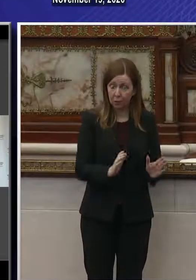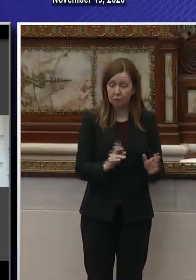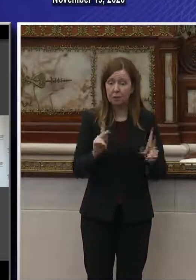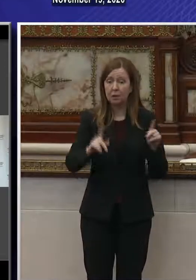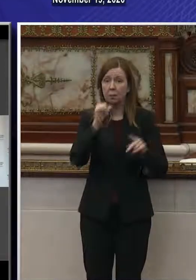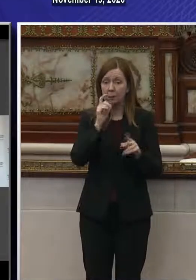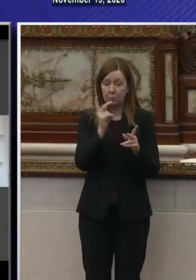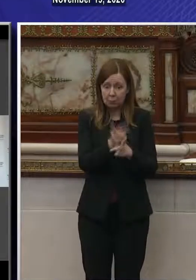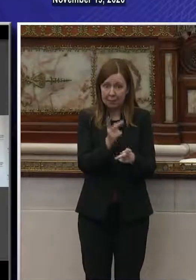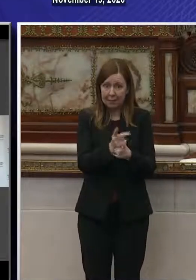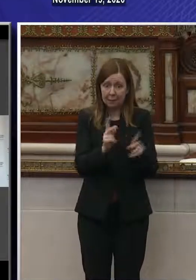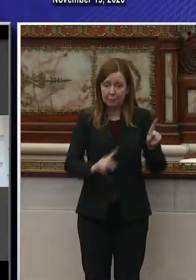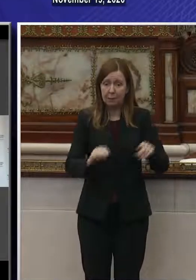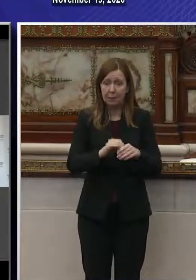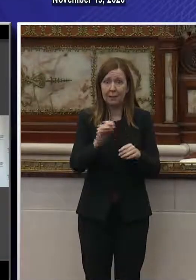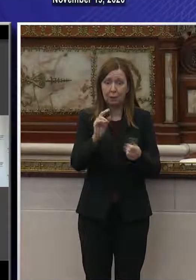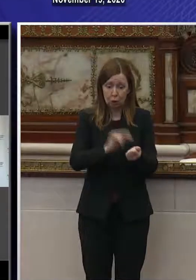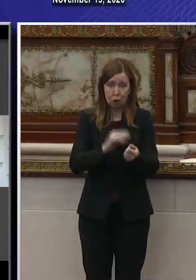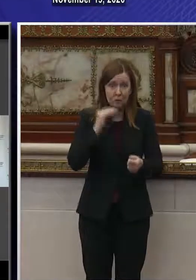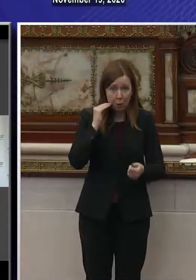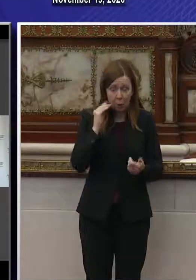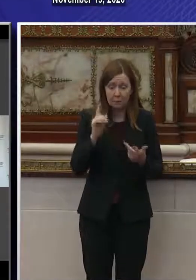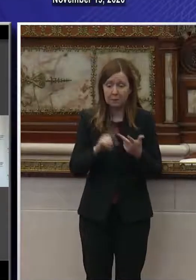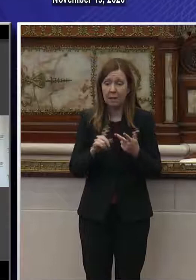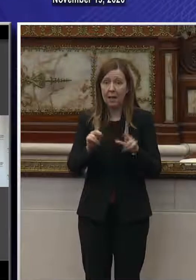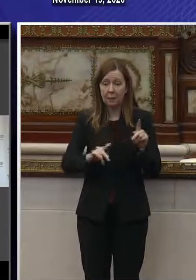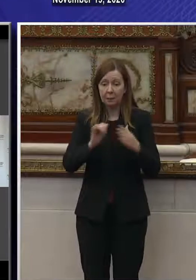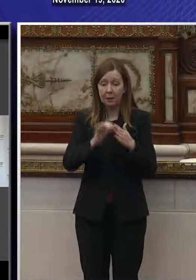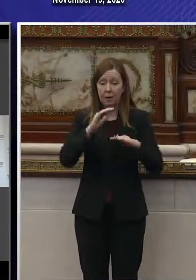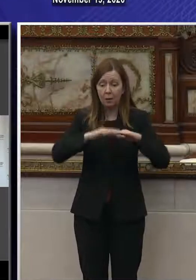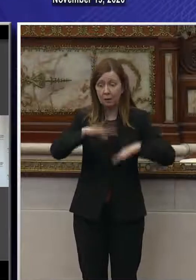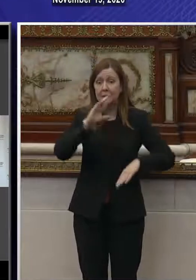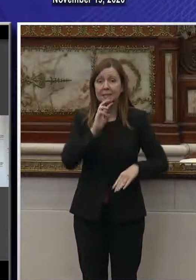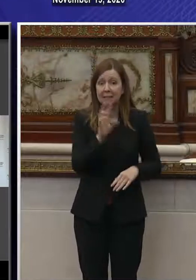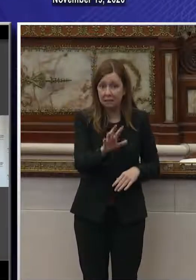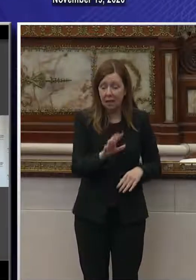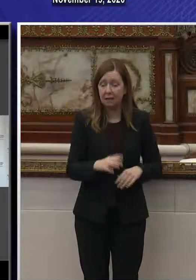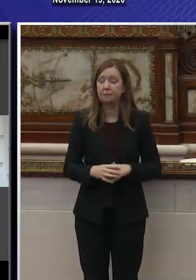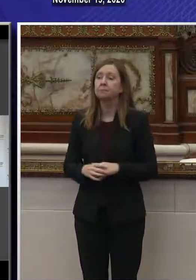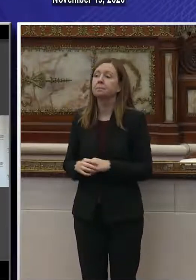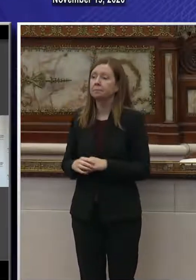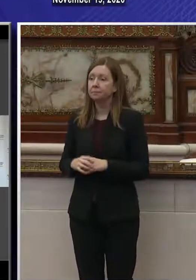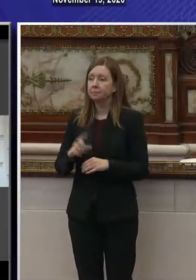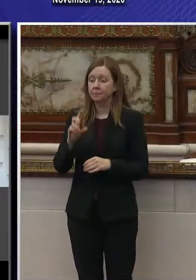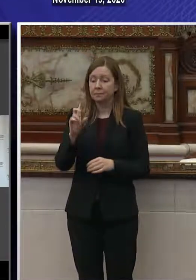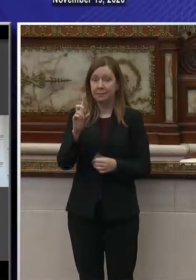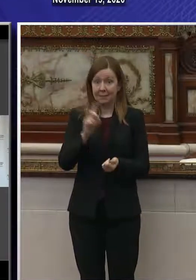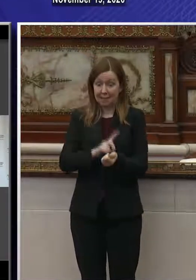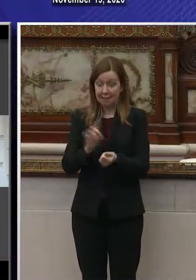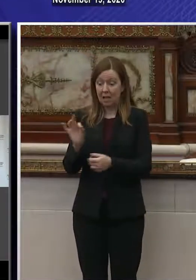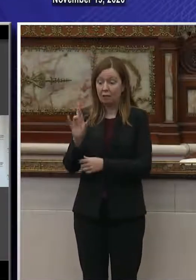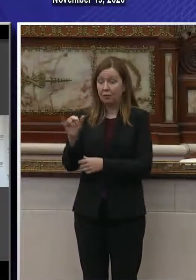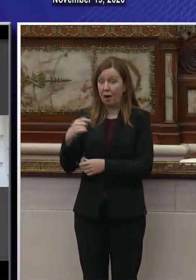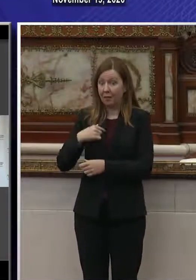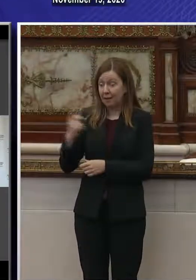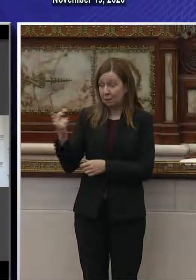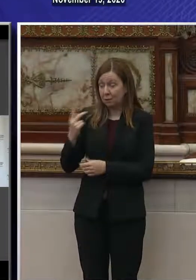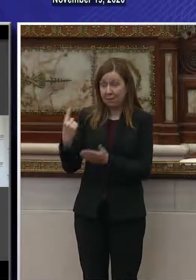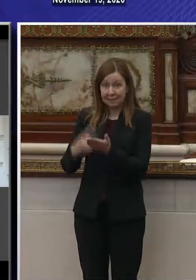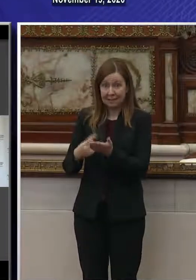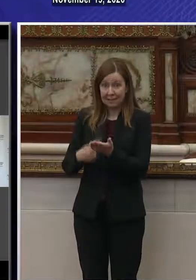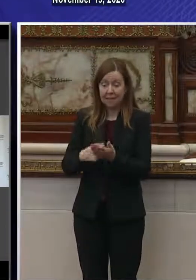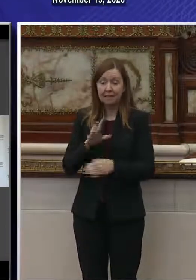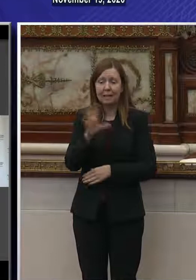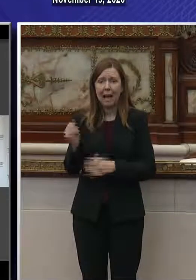people who take care of folks in nursing homes, and folks that are 65 and up. Dr. Farley and I have discussed it in the African